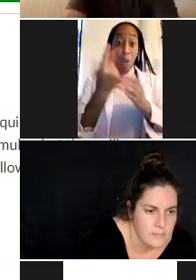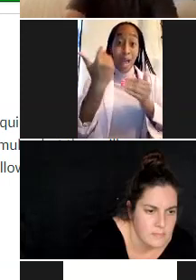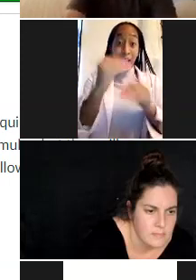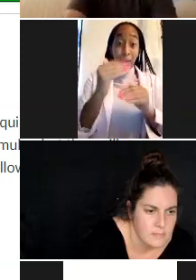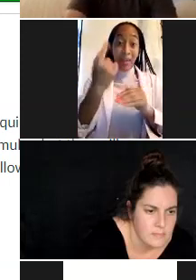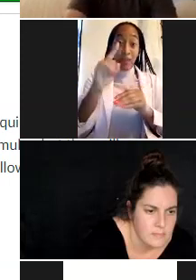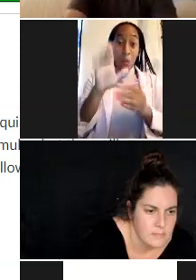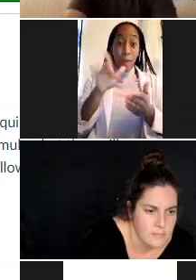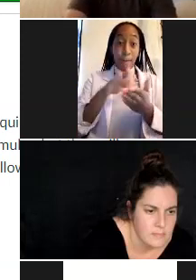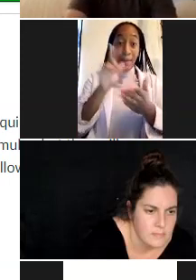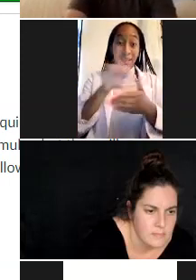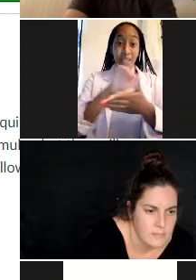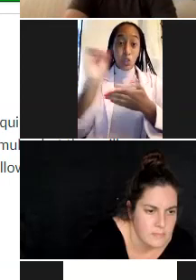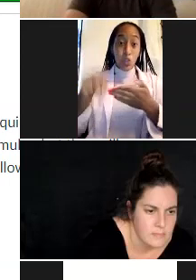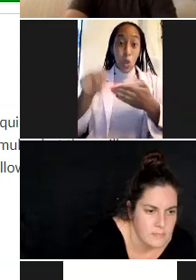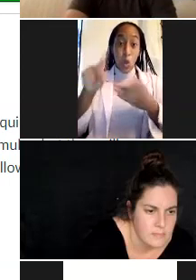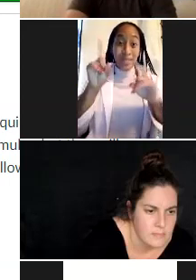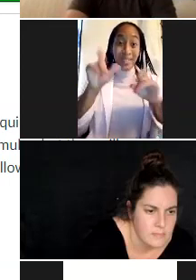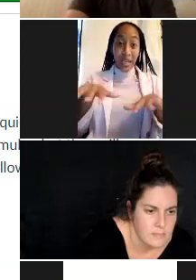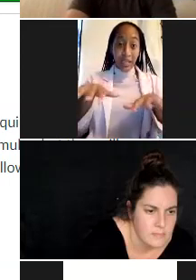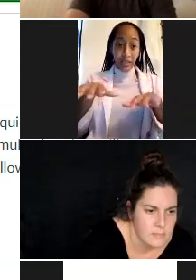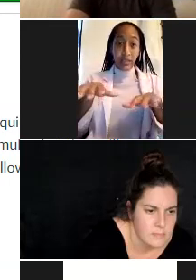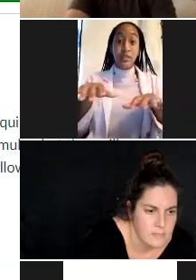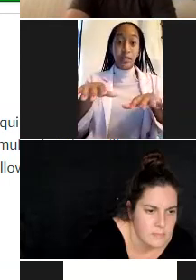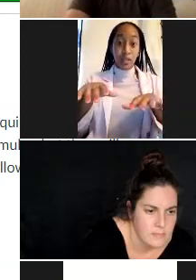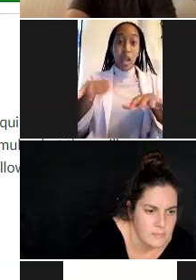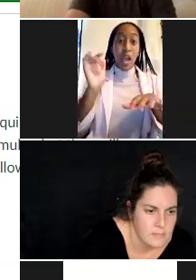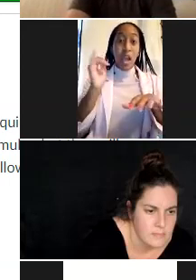managed, individually. Um,